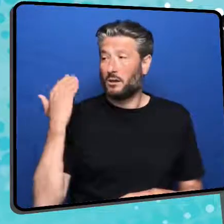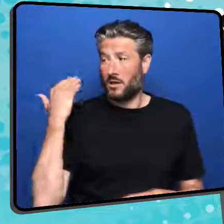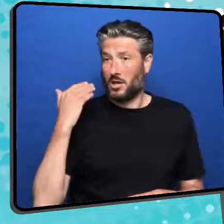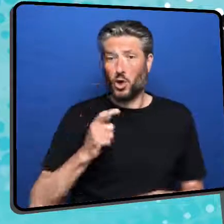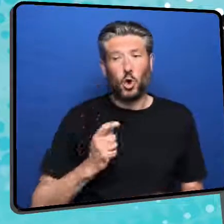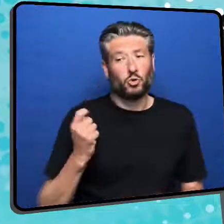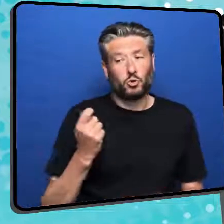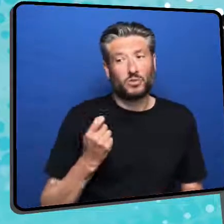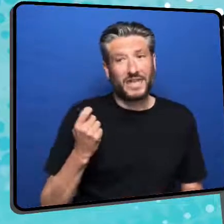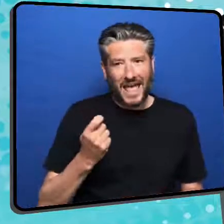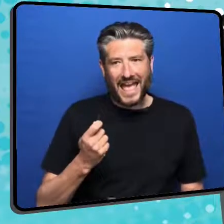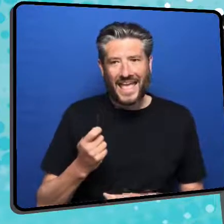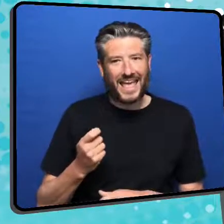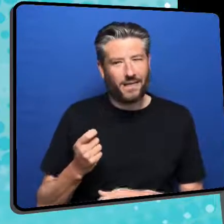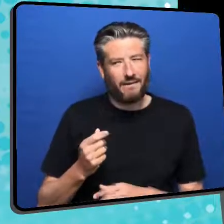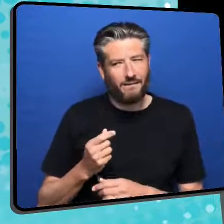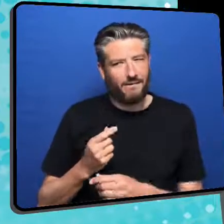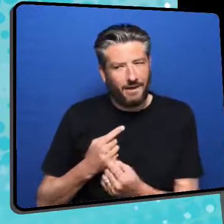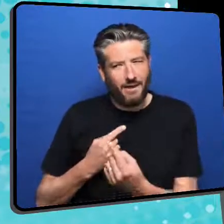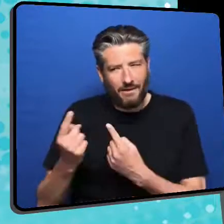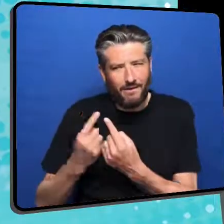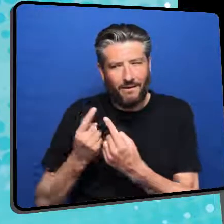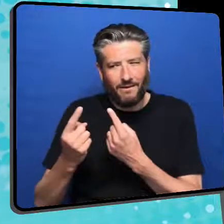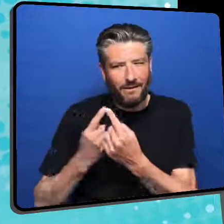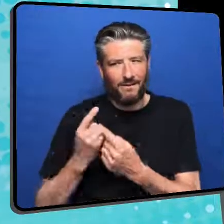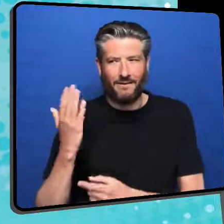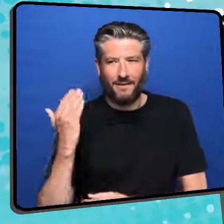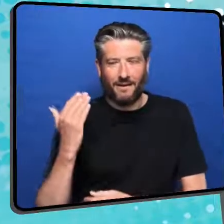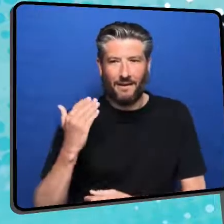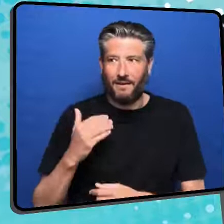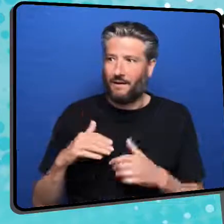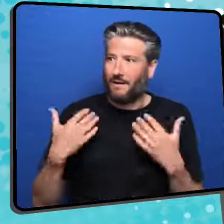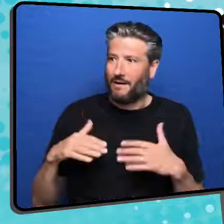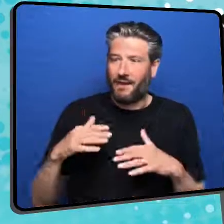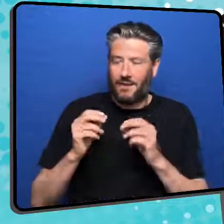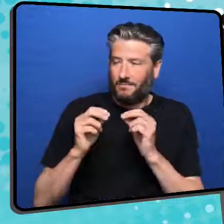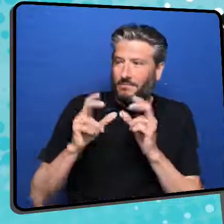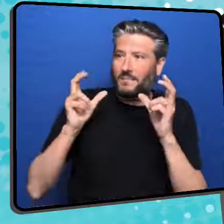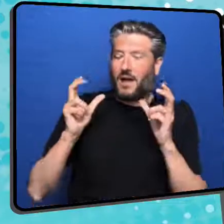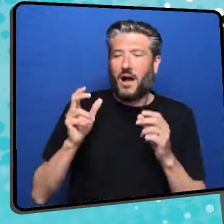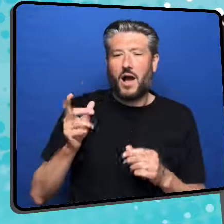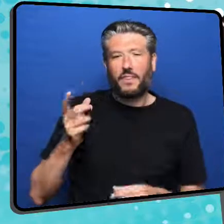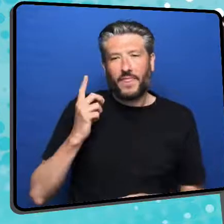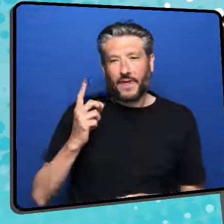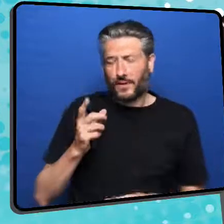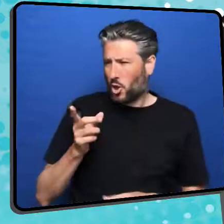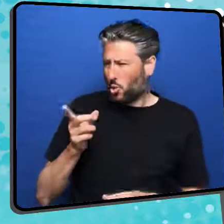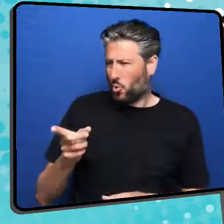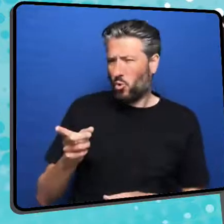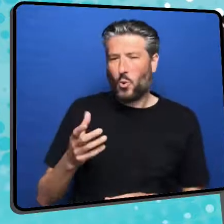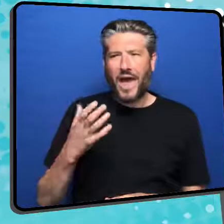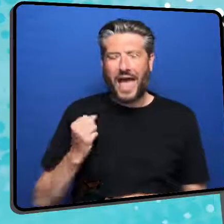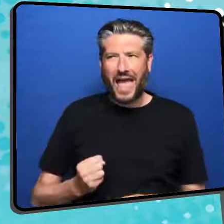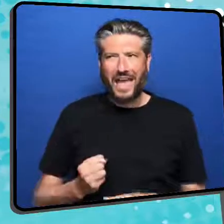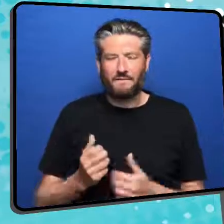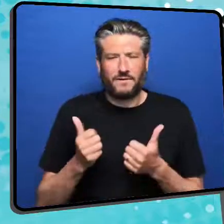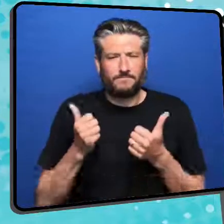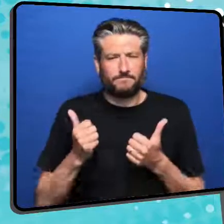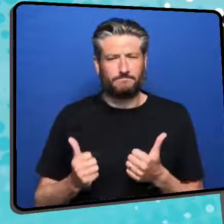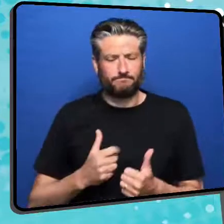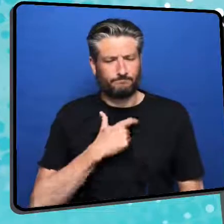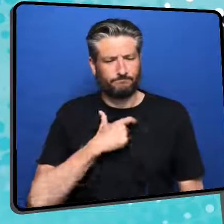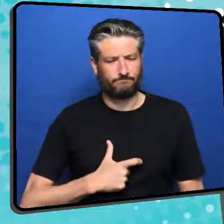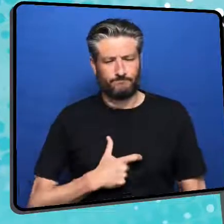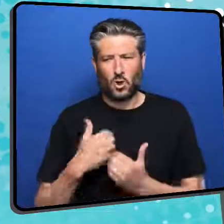I would say you're probably more the role that people think of when they think of AI.